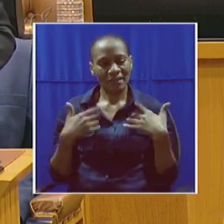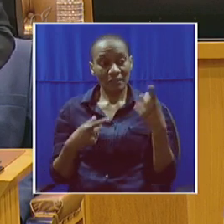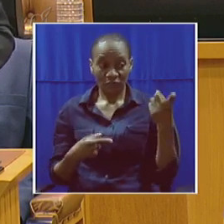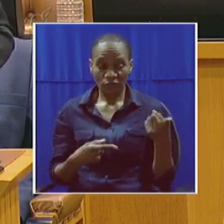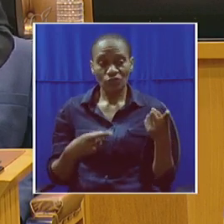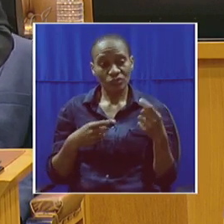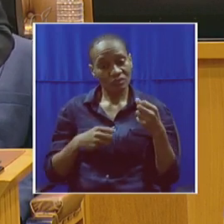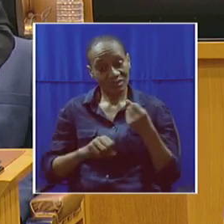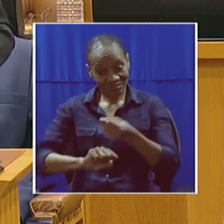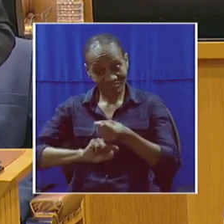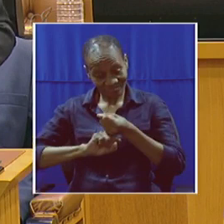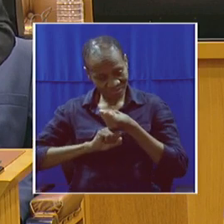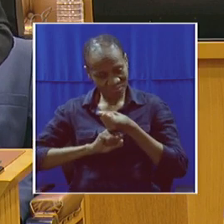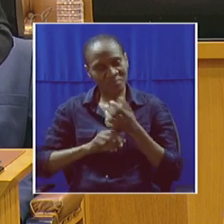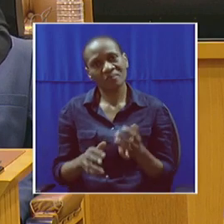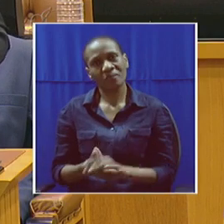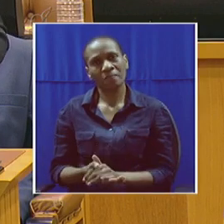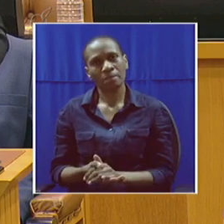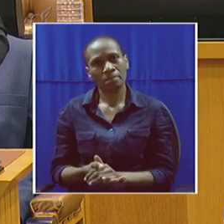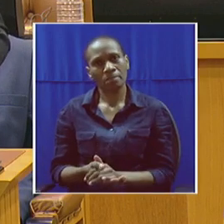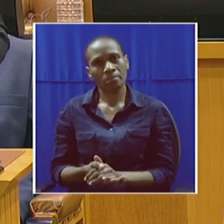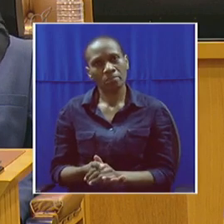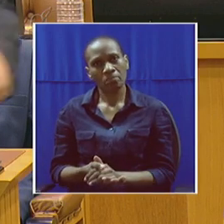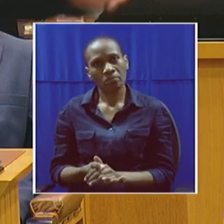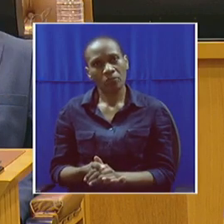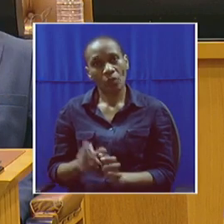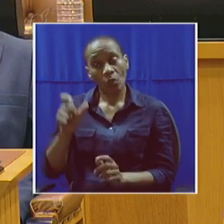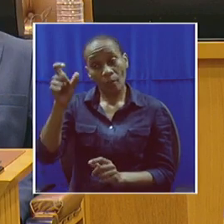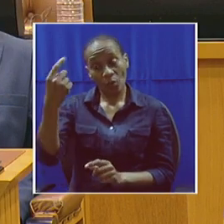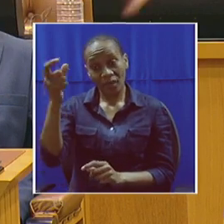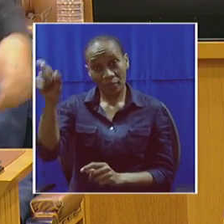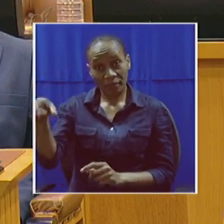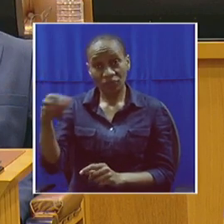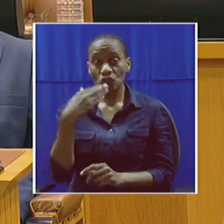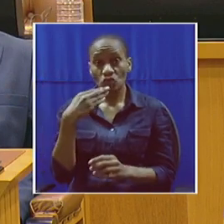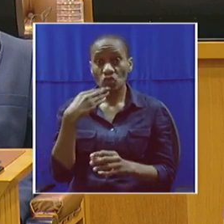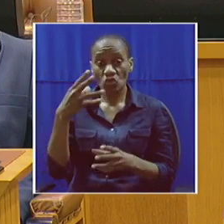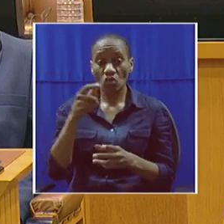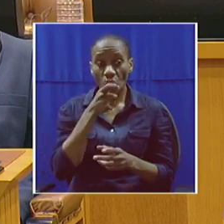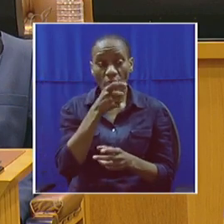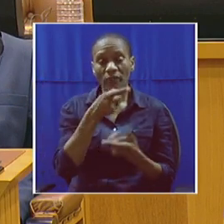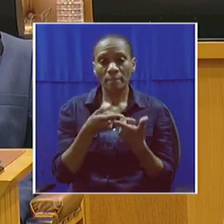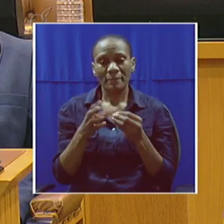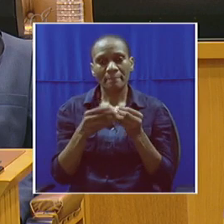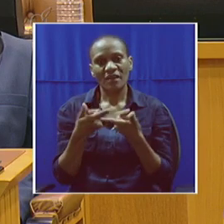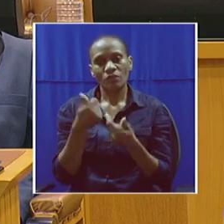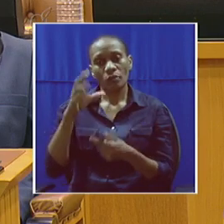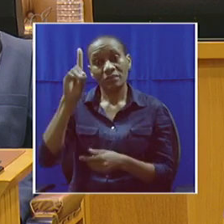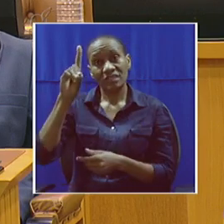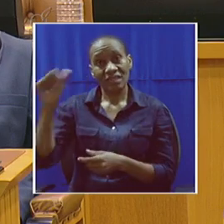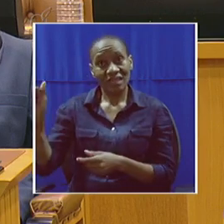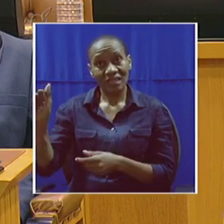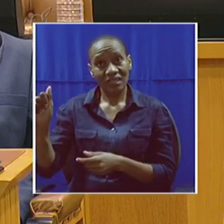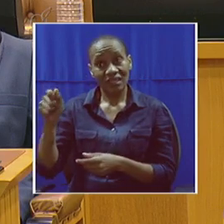you agree with that position now one of the people who did contribute was actually The Honorable Krueger from the da whose private